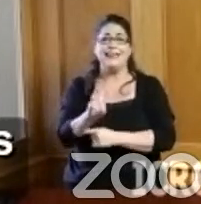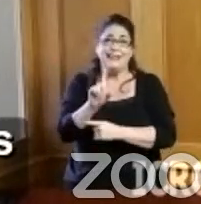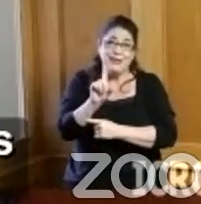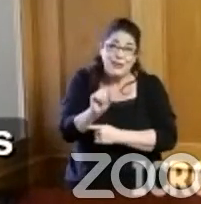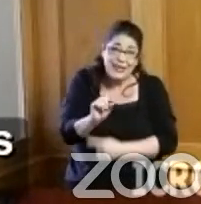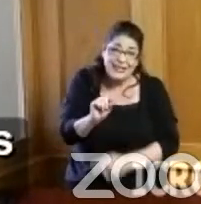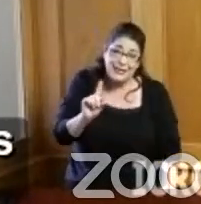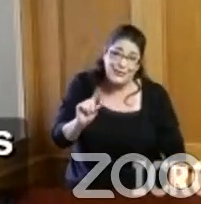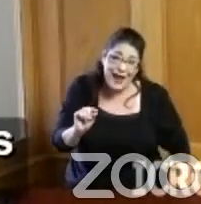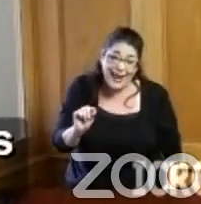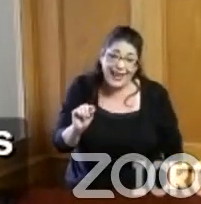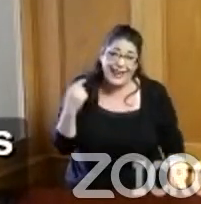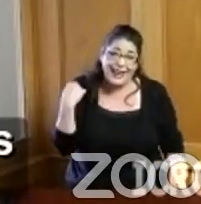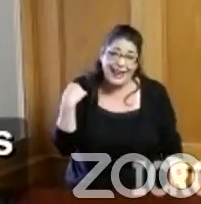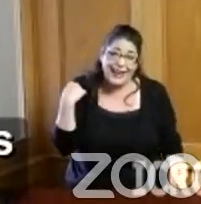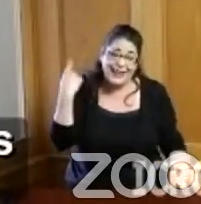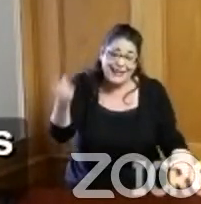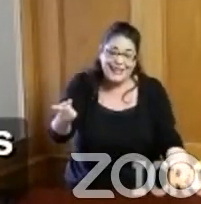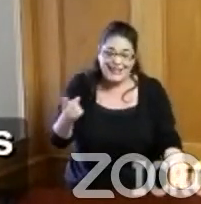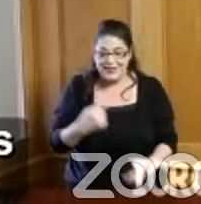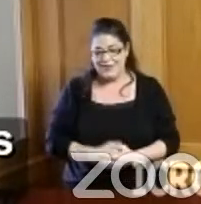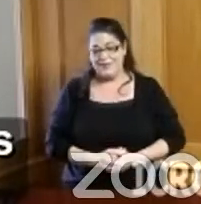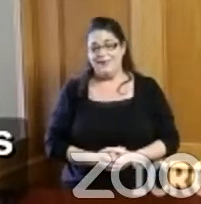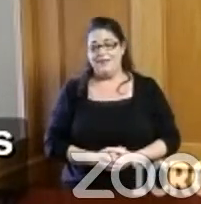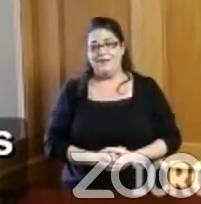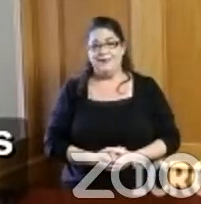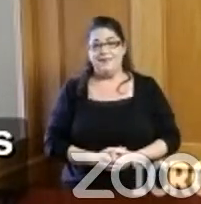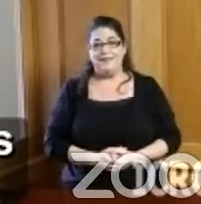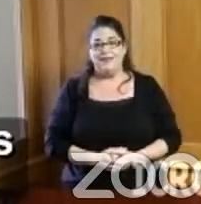March 26, 2020.